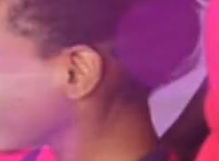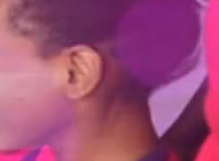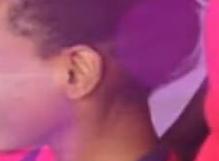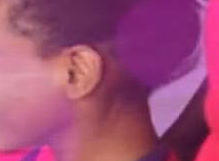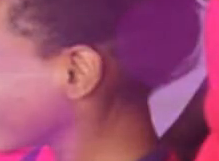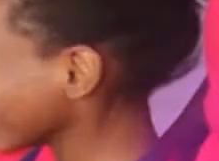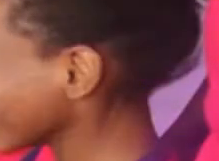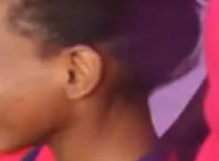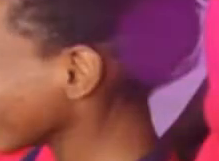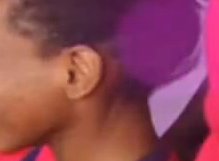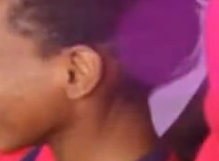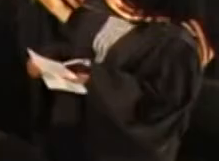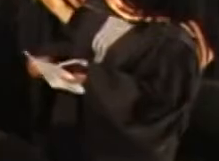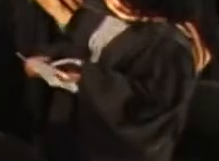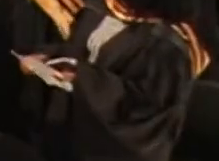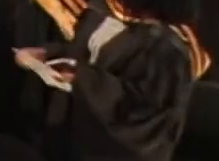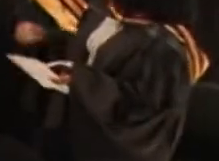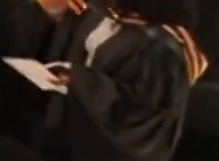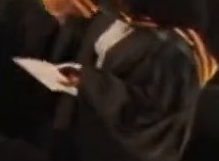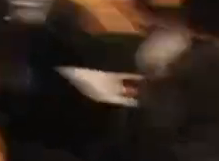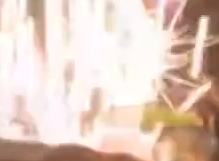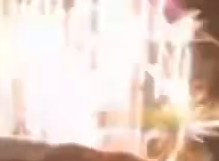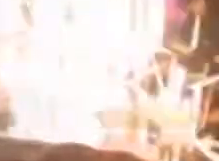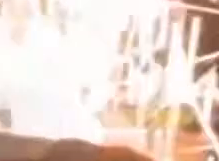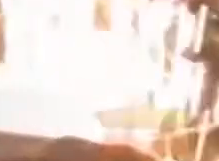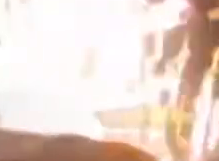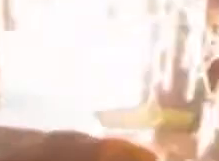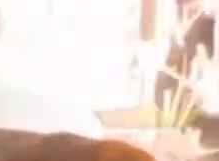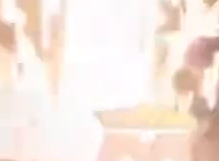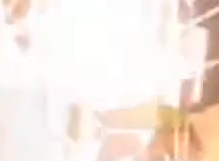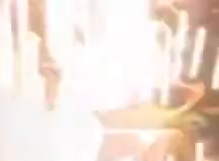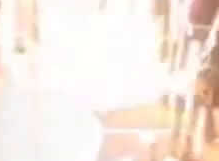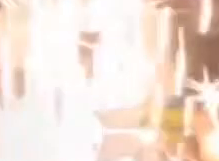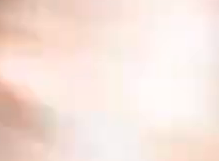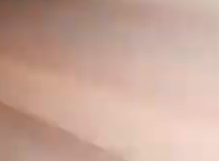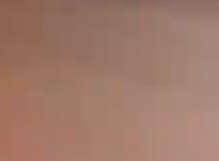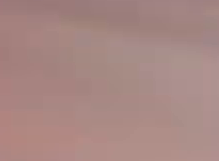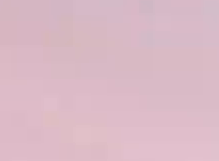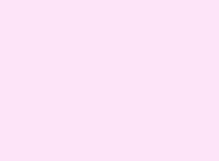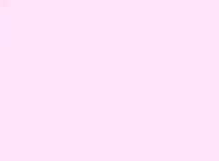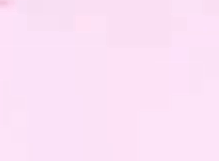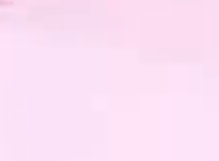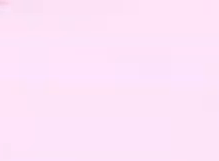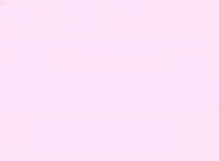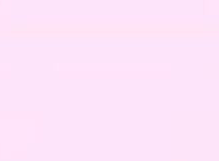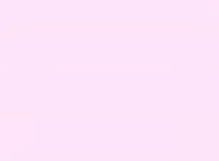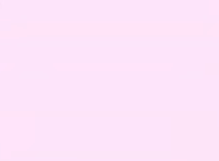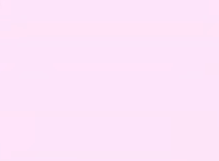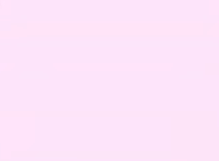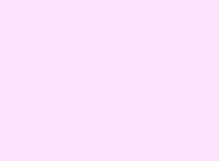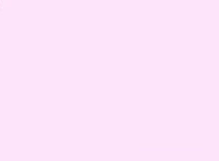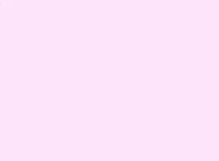0725-000-706 Meru branch. Vera Beauty and Fashion College, a TVET approved institution.